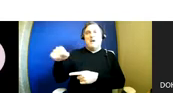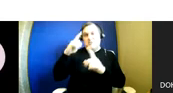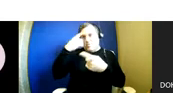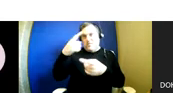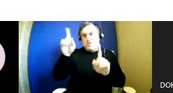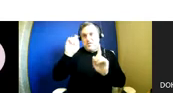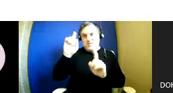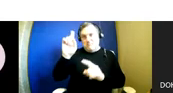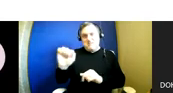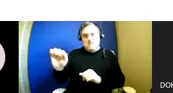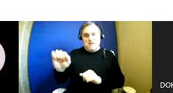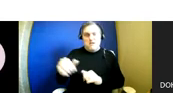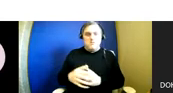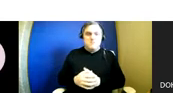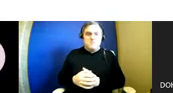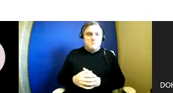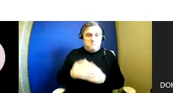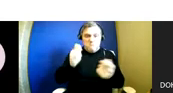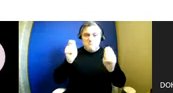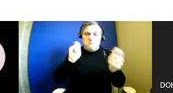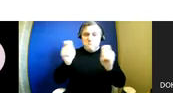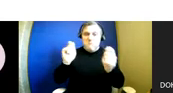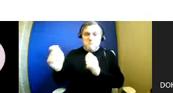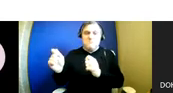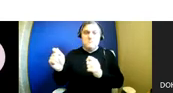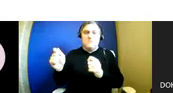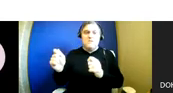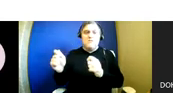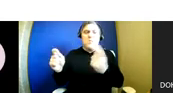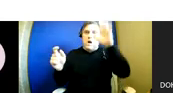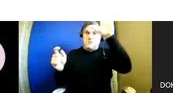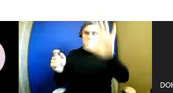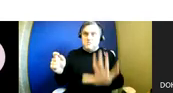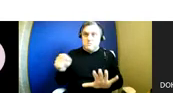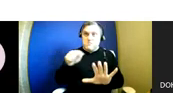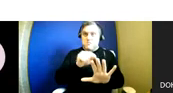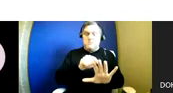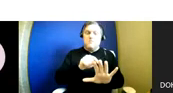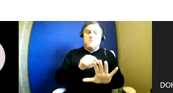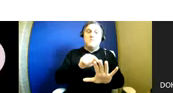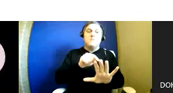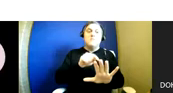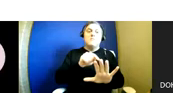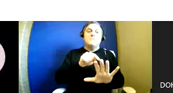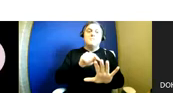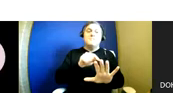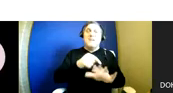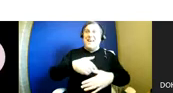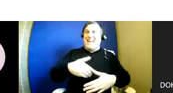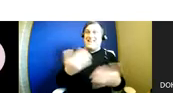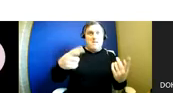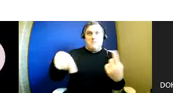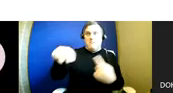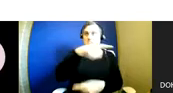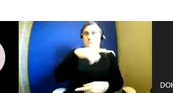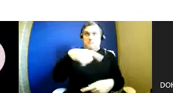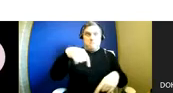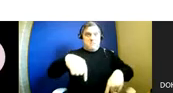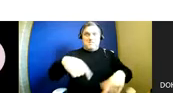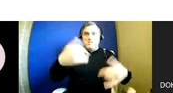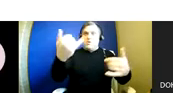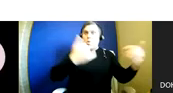now. It's constantly developing and evolving. The first side of it is something which I would recommend to anybody. So I think anybody on this call